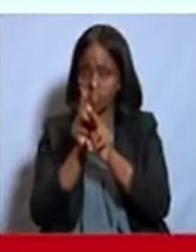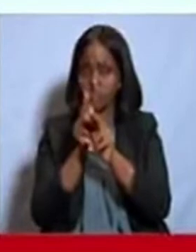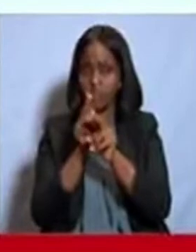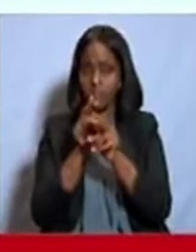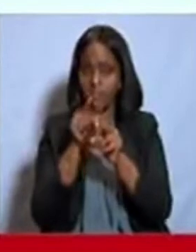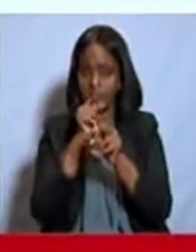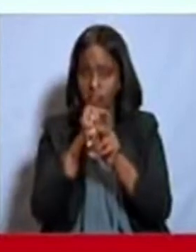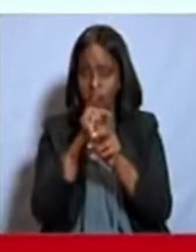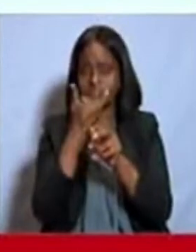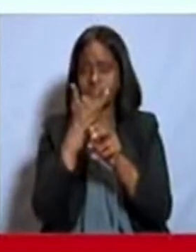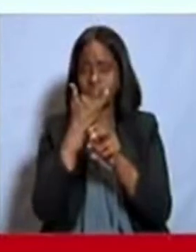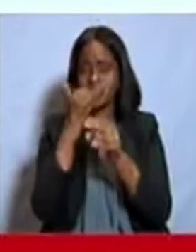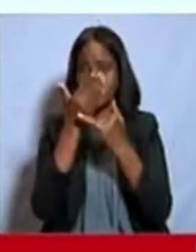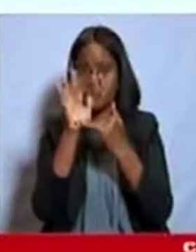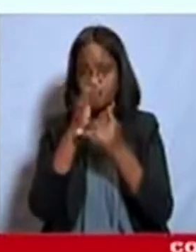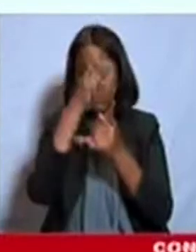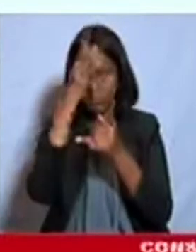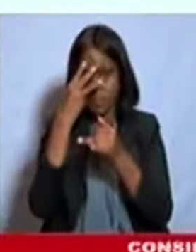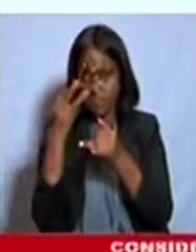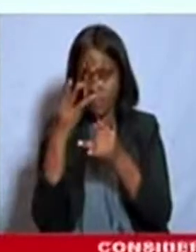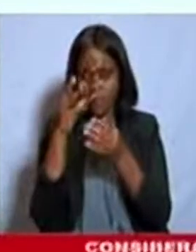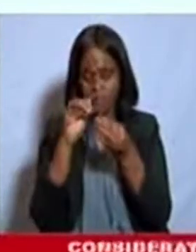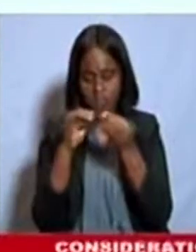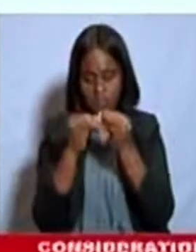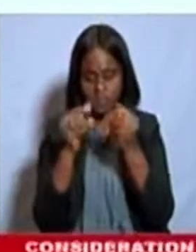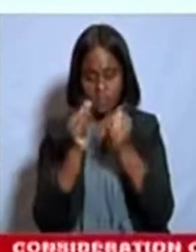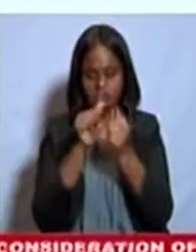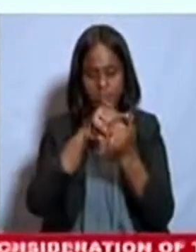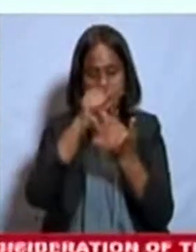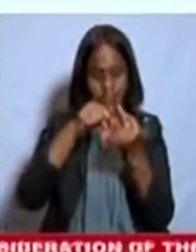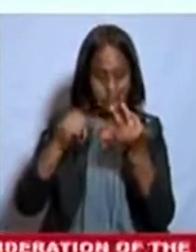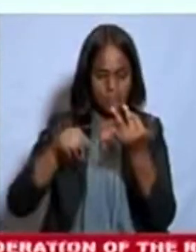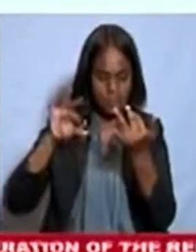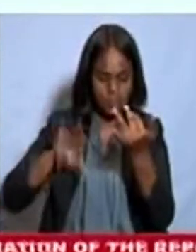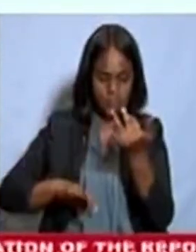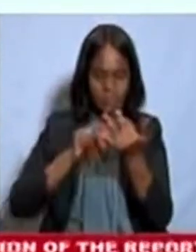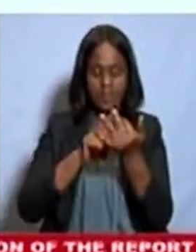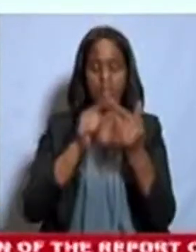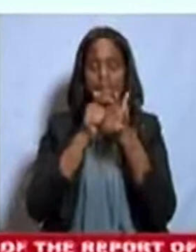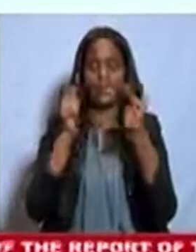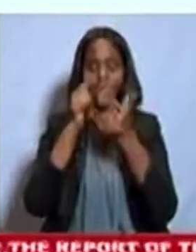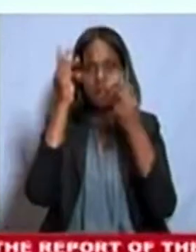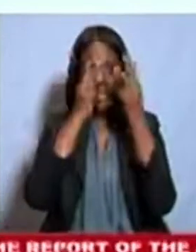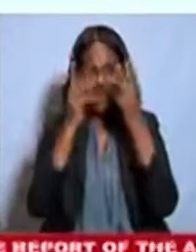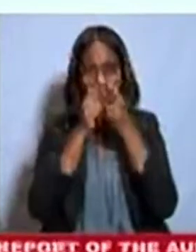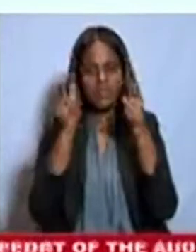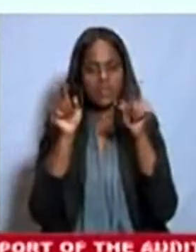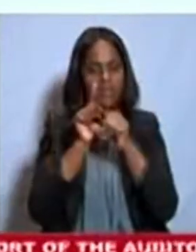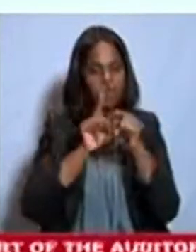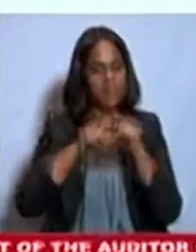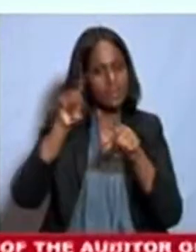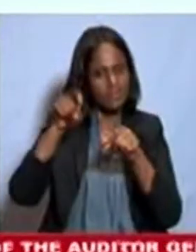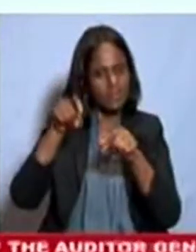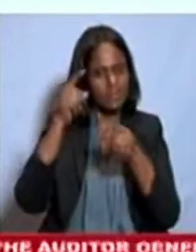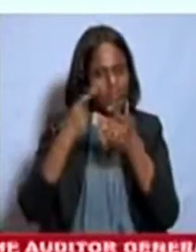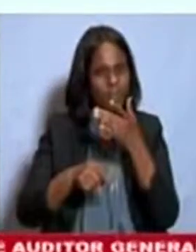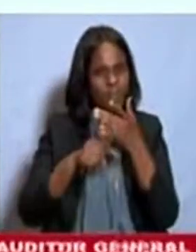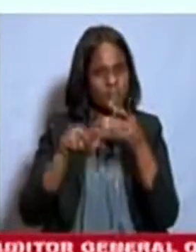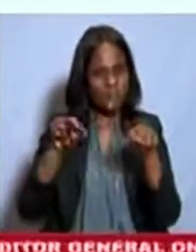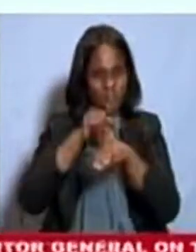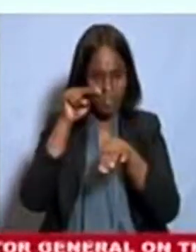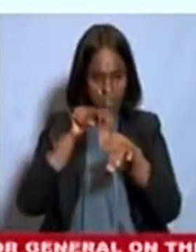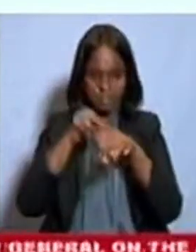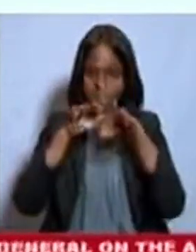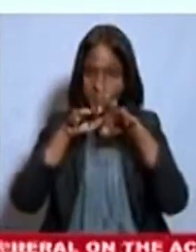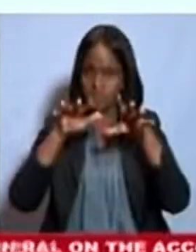the anomaly of shared NRCs among beneficiaries is a matter of great concern and requires